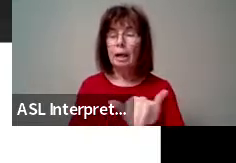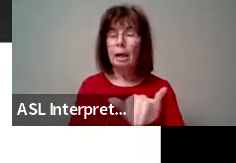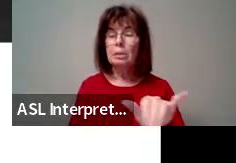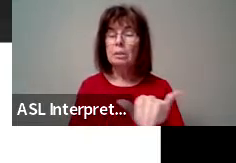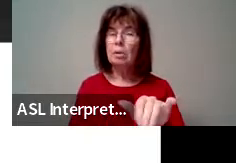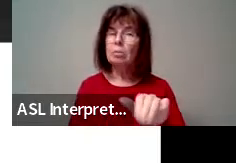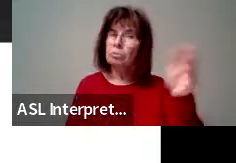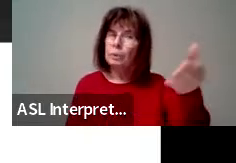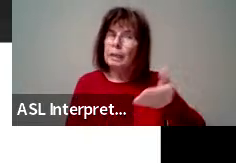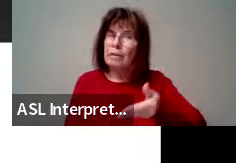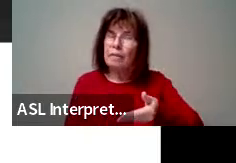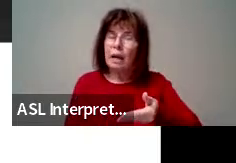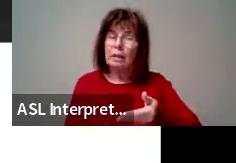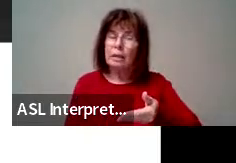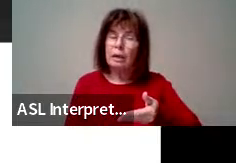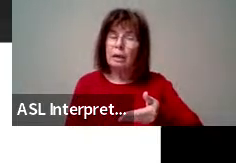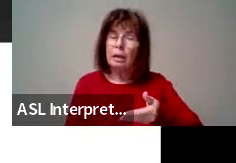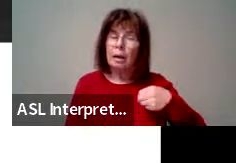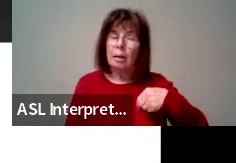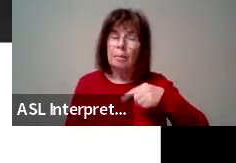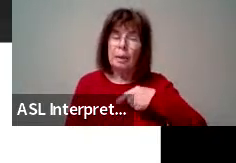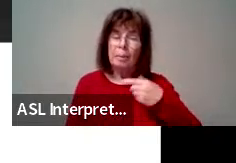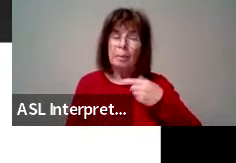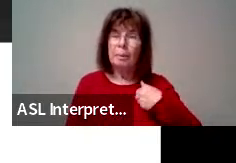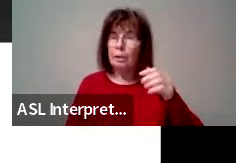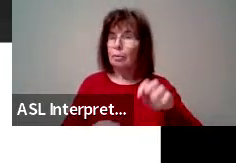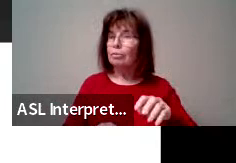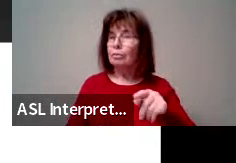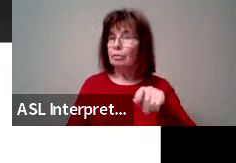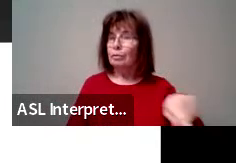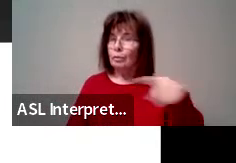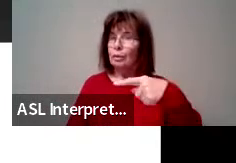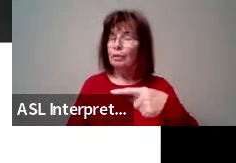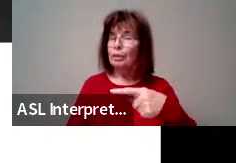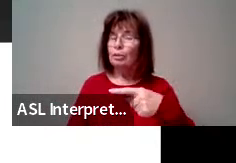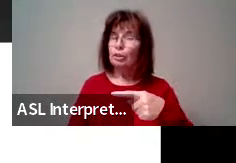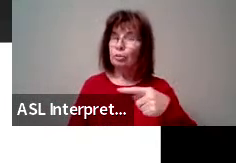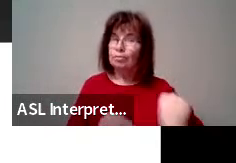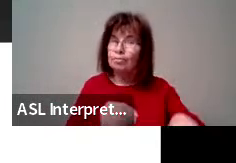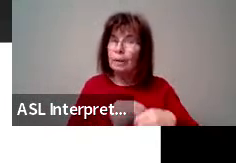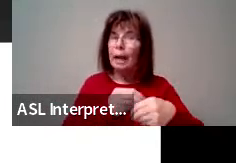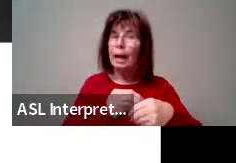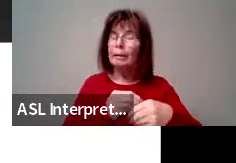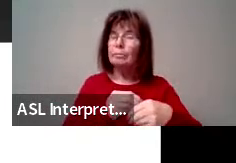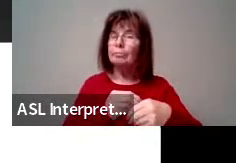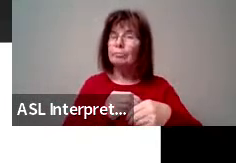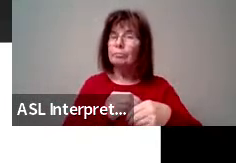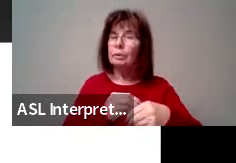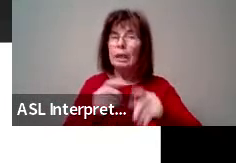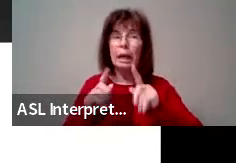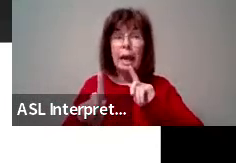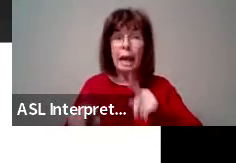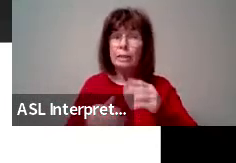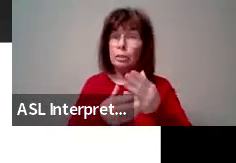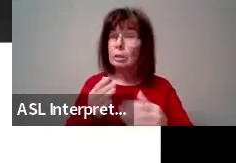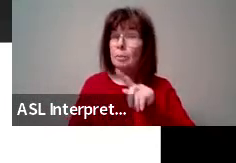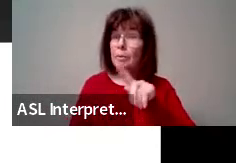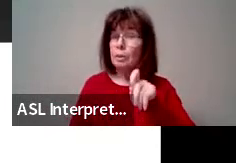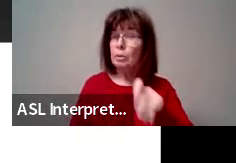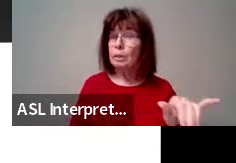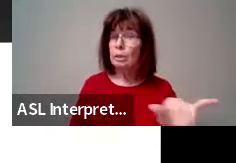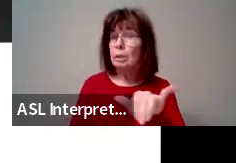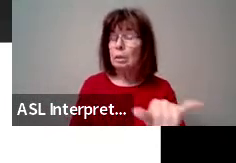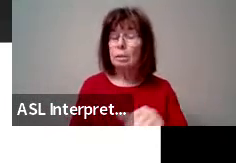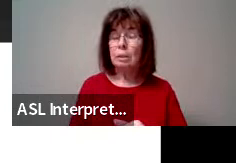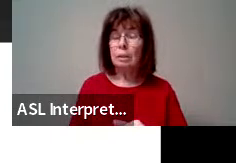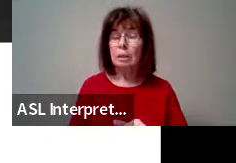invite members of the audience to also chime in and to answer some of these questions as well, so that we